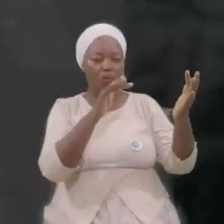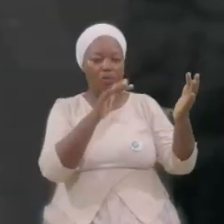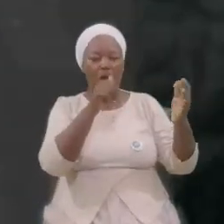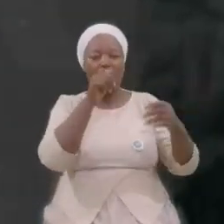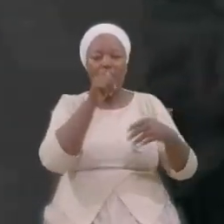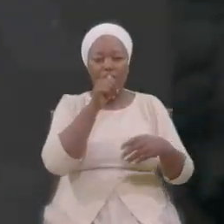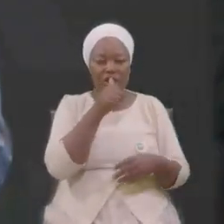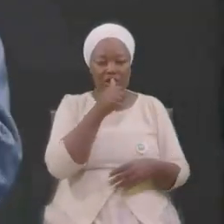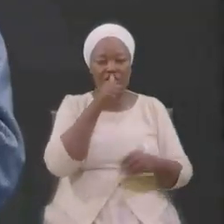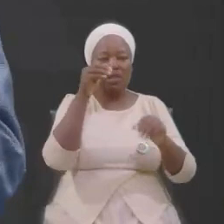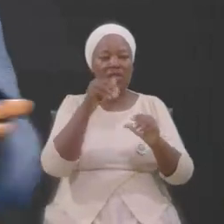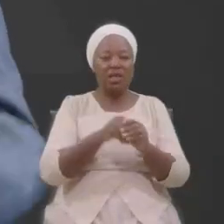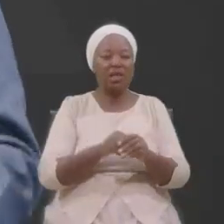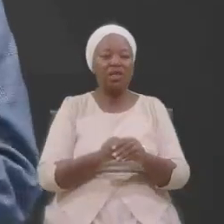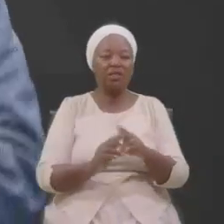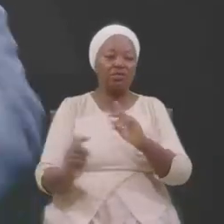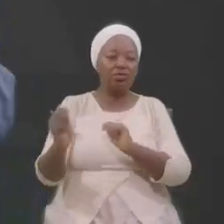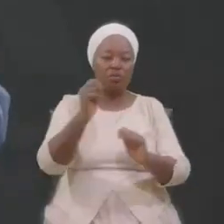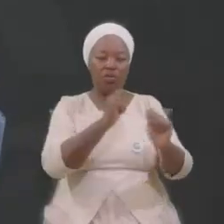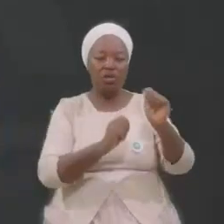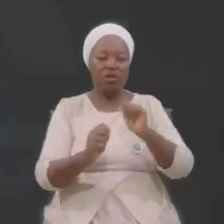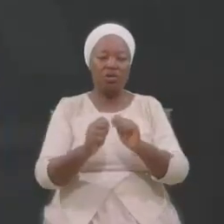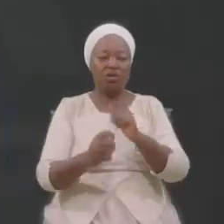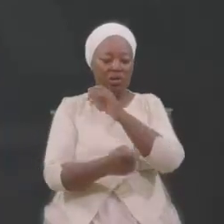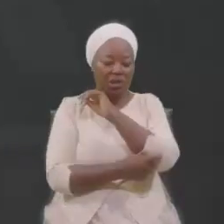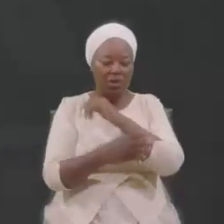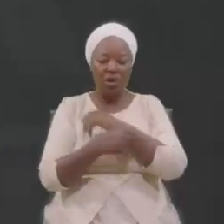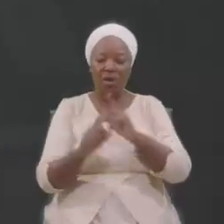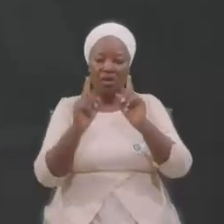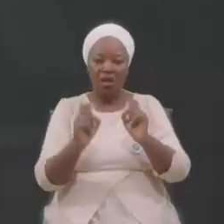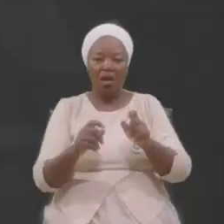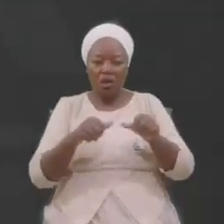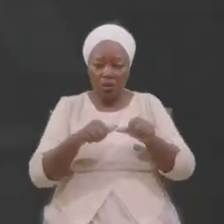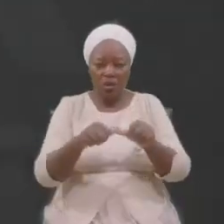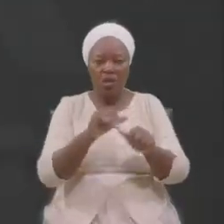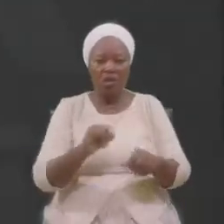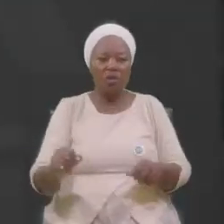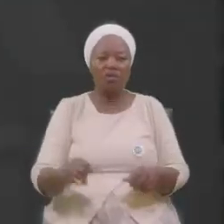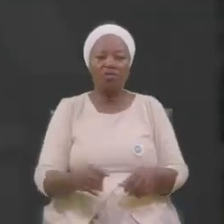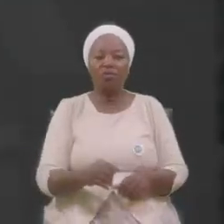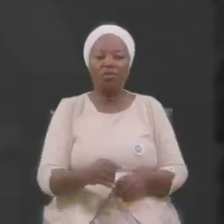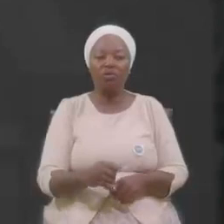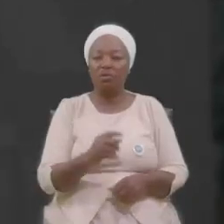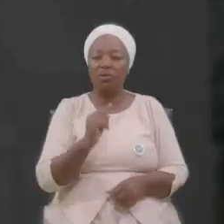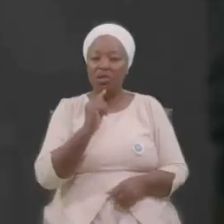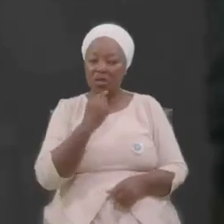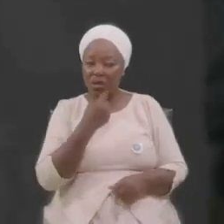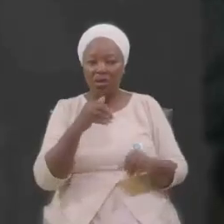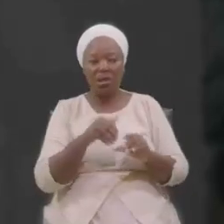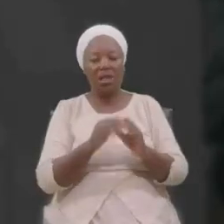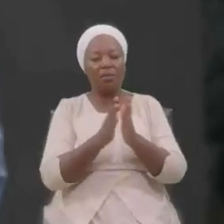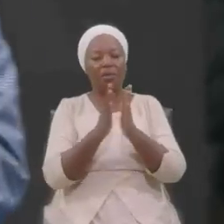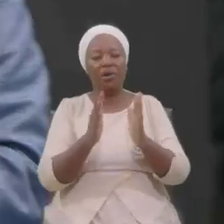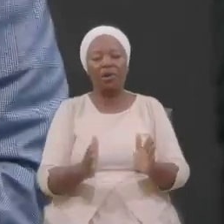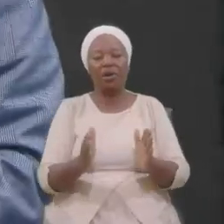patient in tribulation, temptation and trial, continuing instant in prayer. Verse